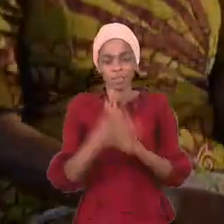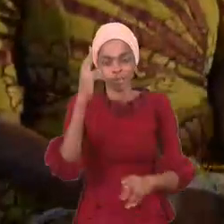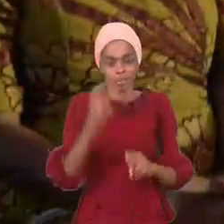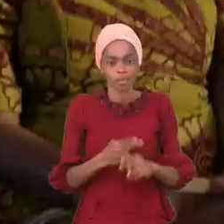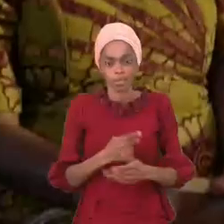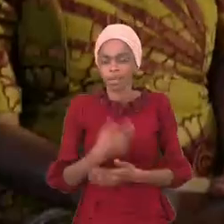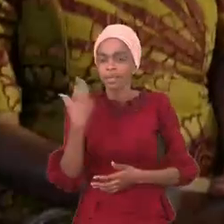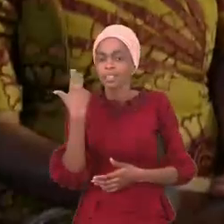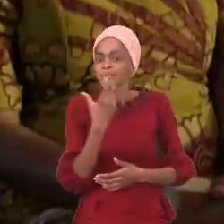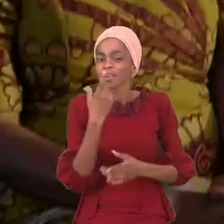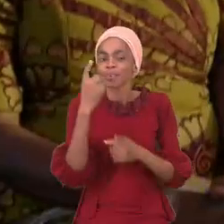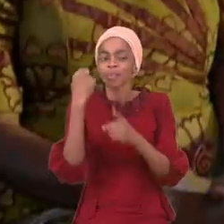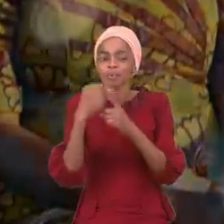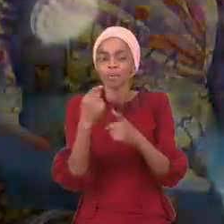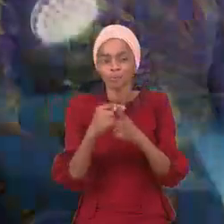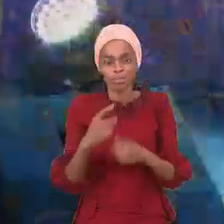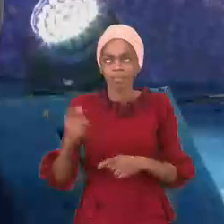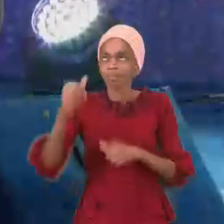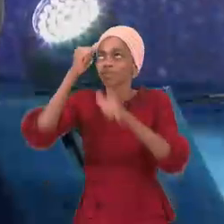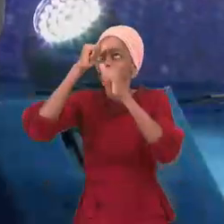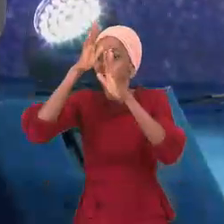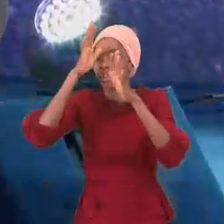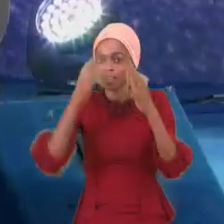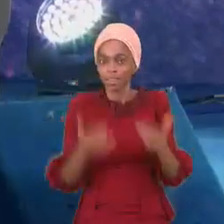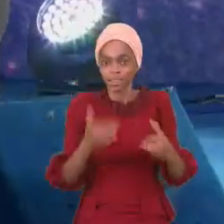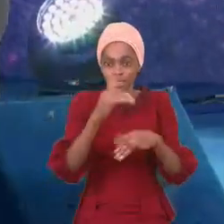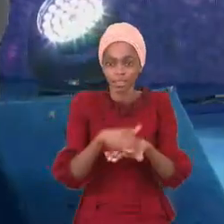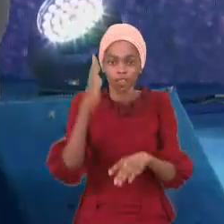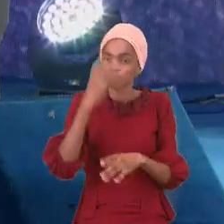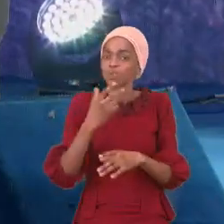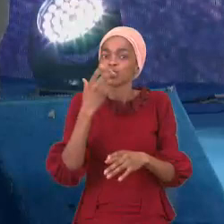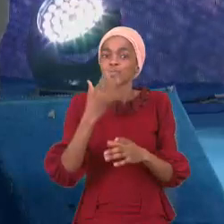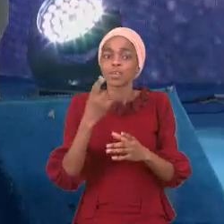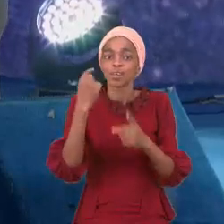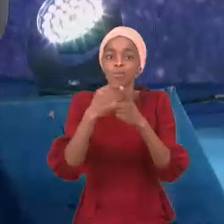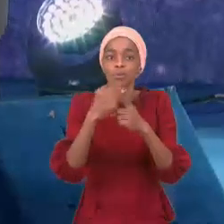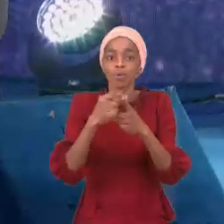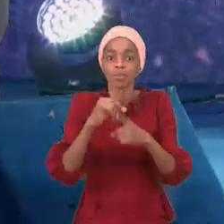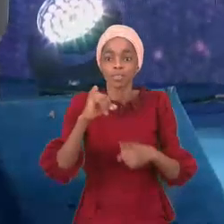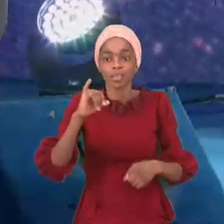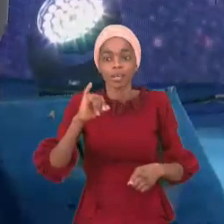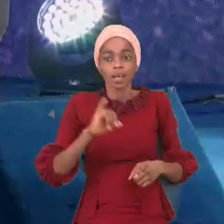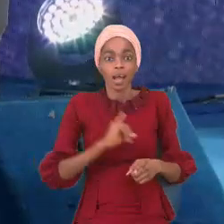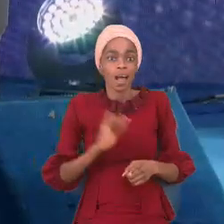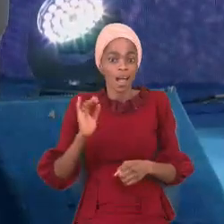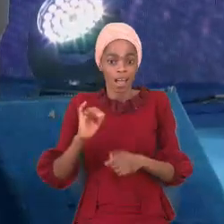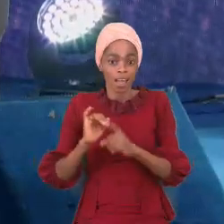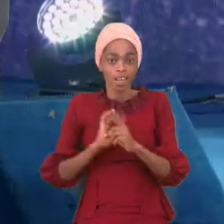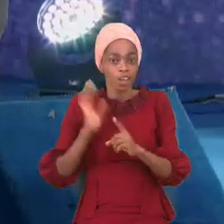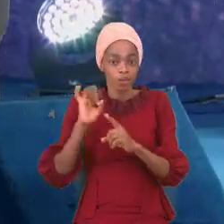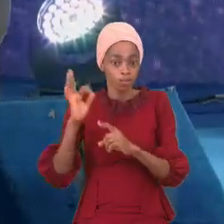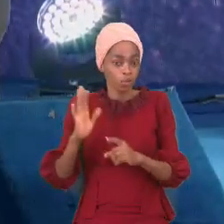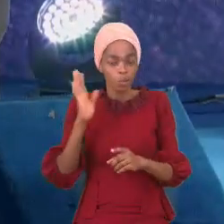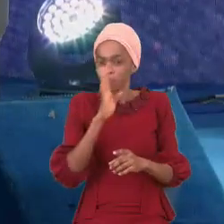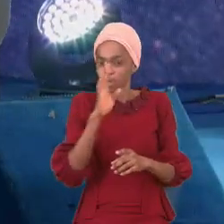Speak the word. The Father tonight will speak the word, I will be his mouthpiece,